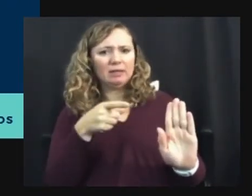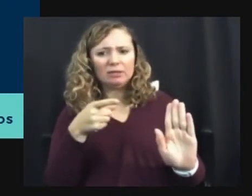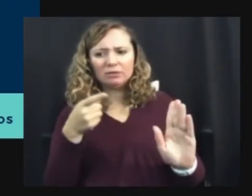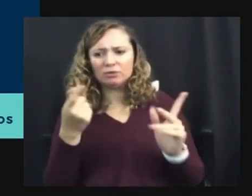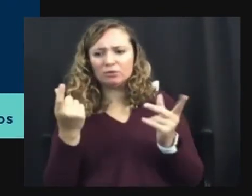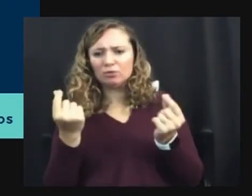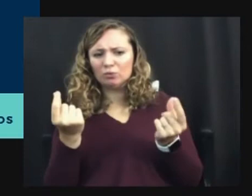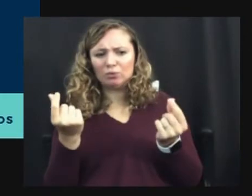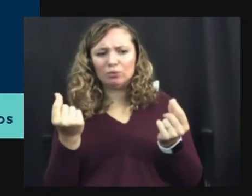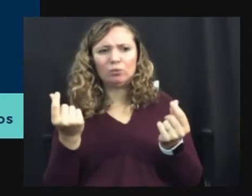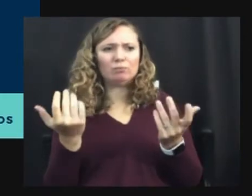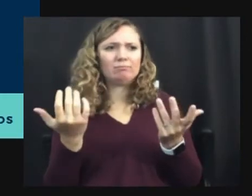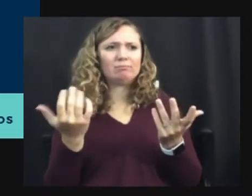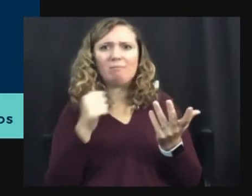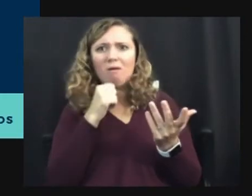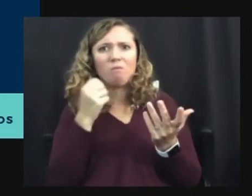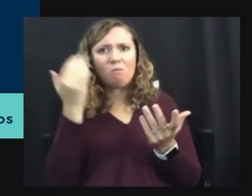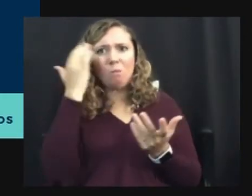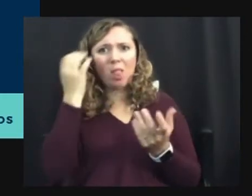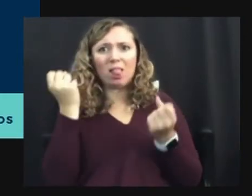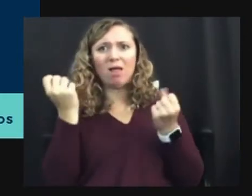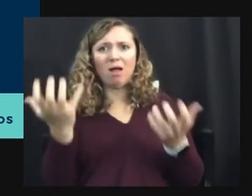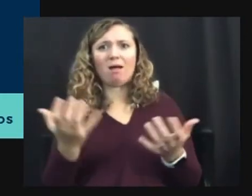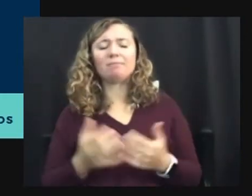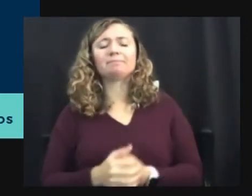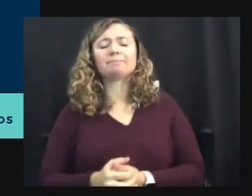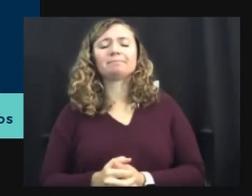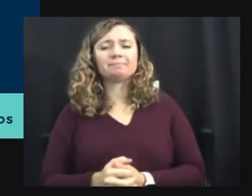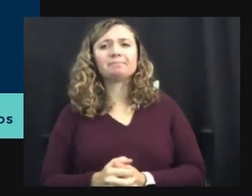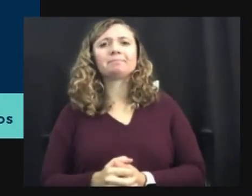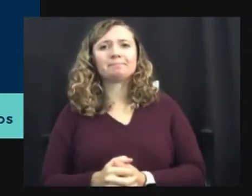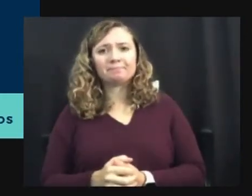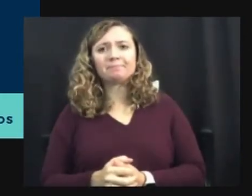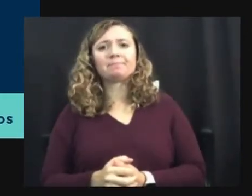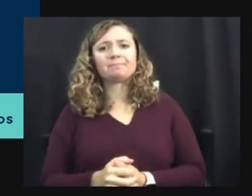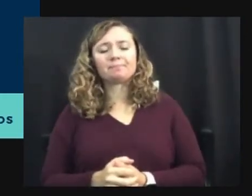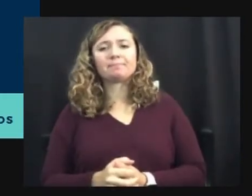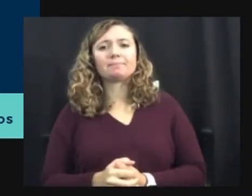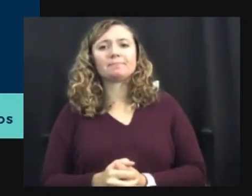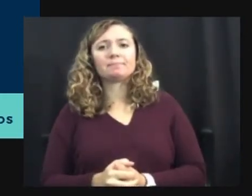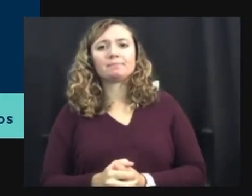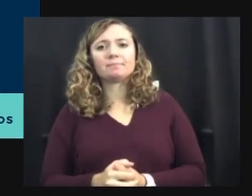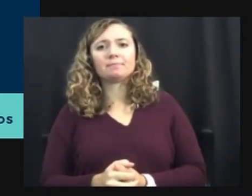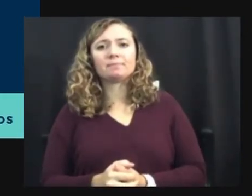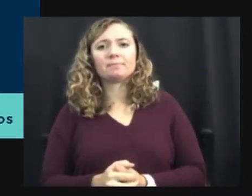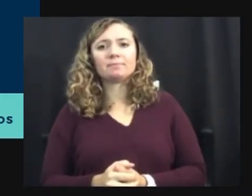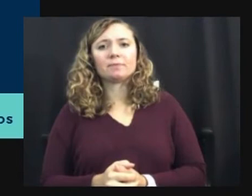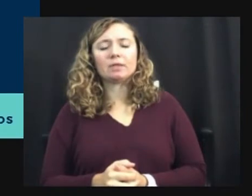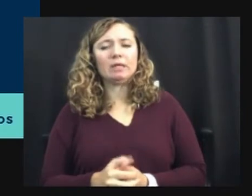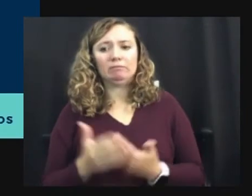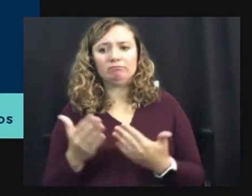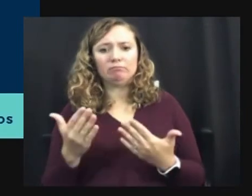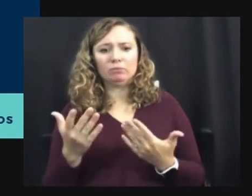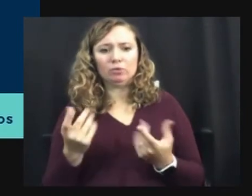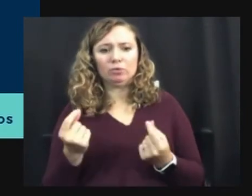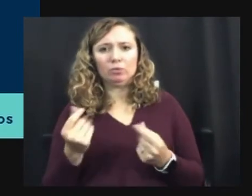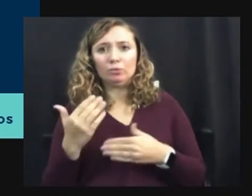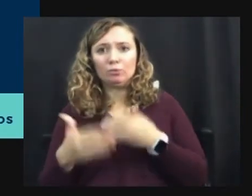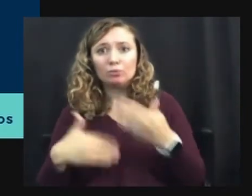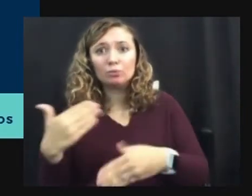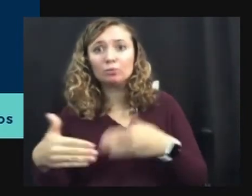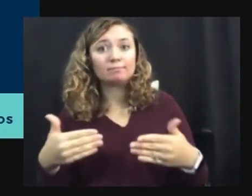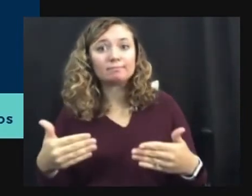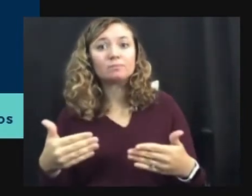do. And then what is the best way to proceed? We're going to talk about that